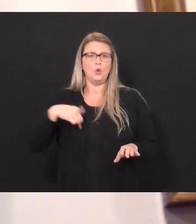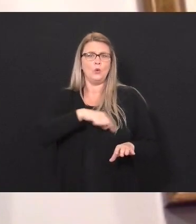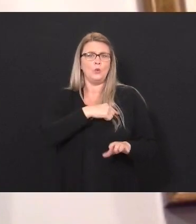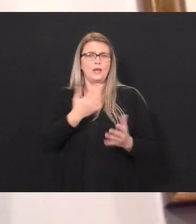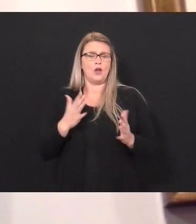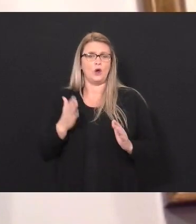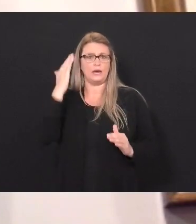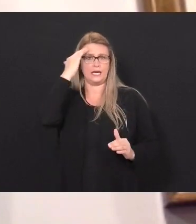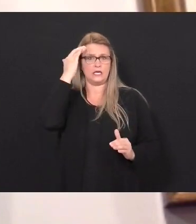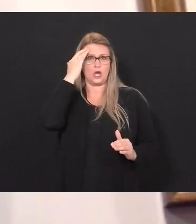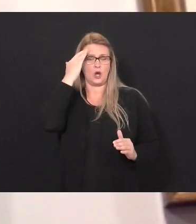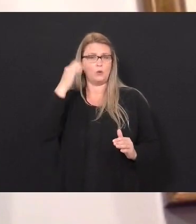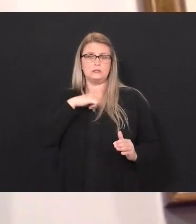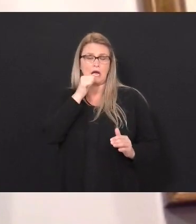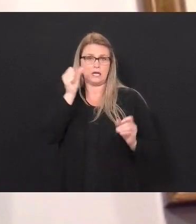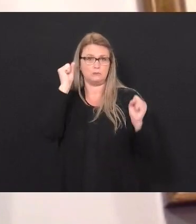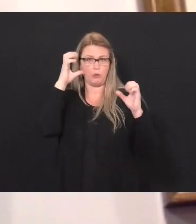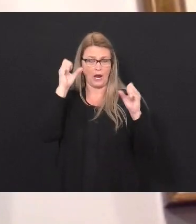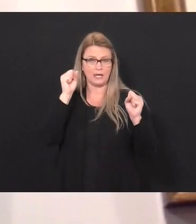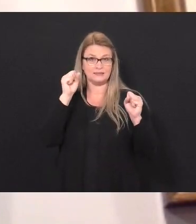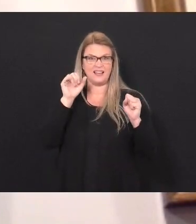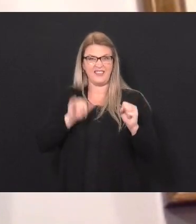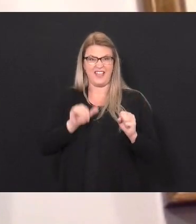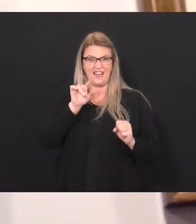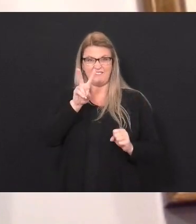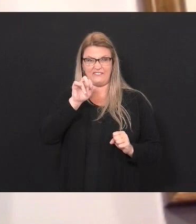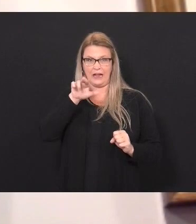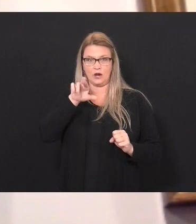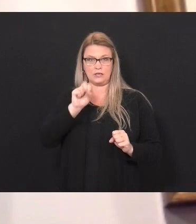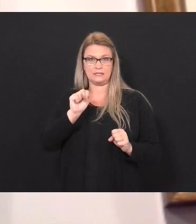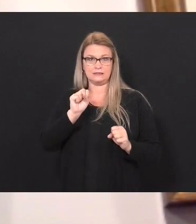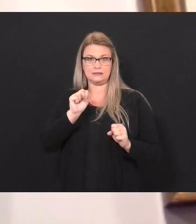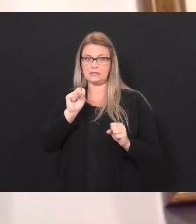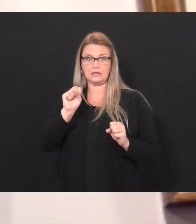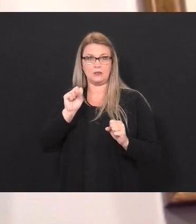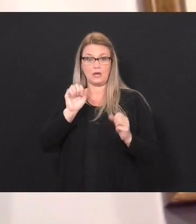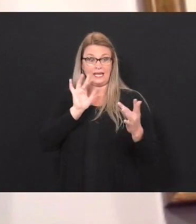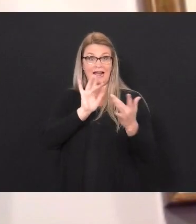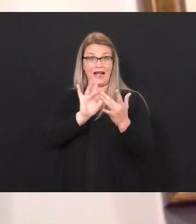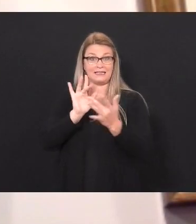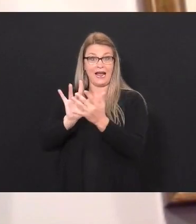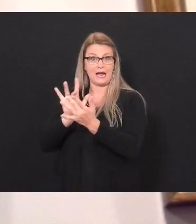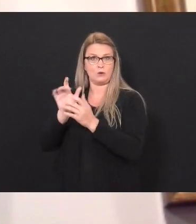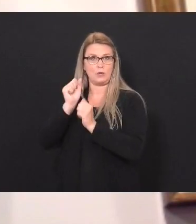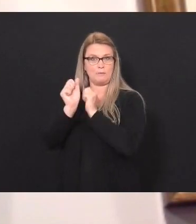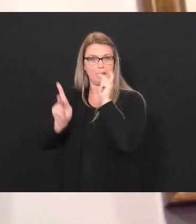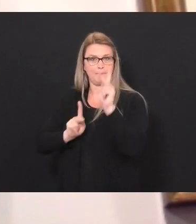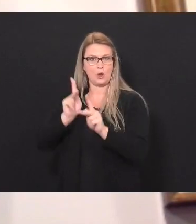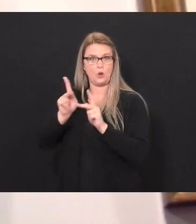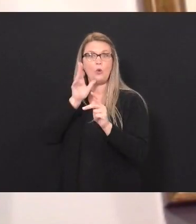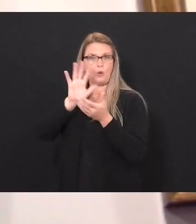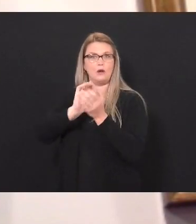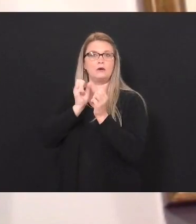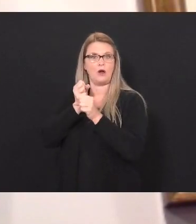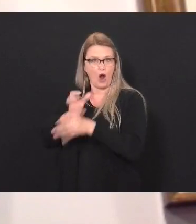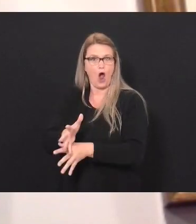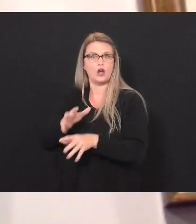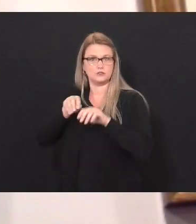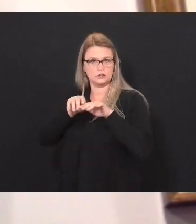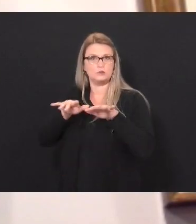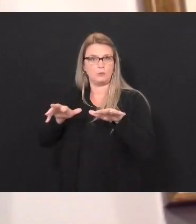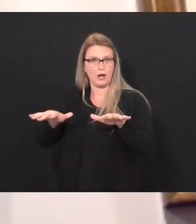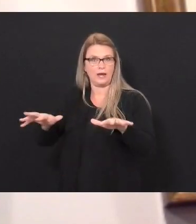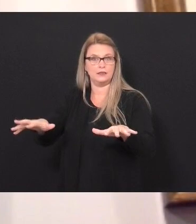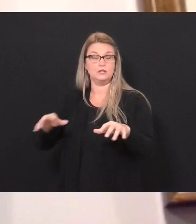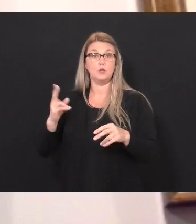know this virus thrives on person-to-person spread. We know that using our own